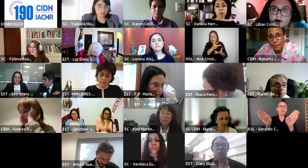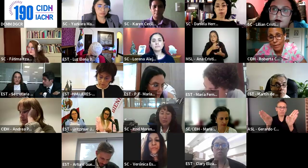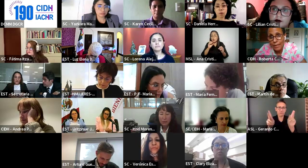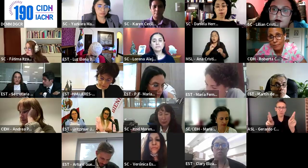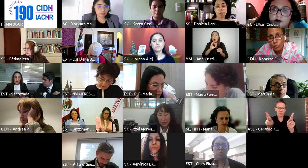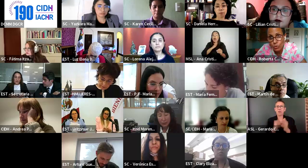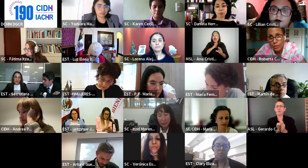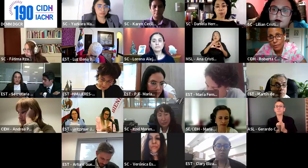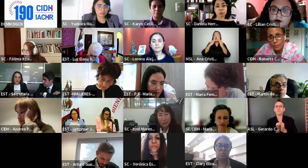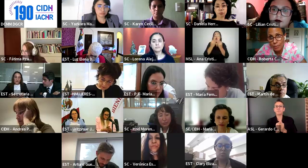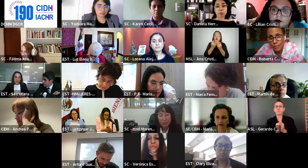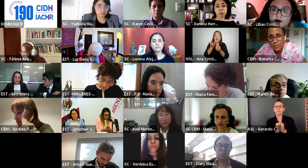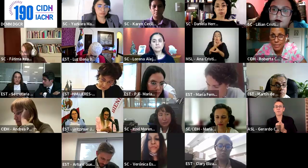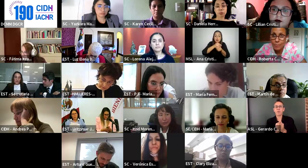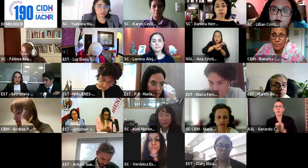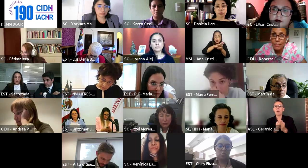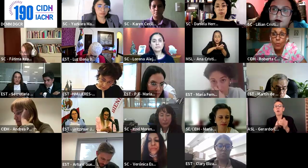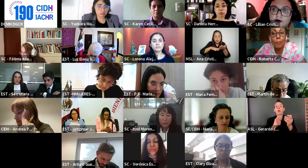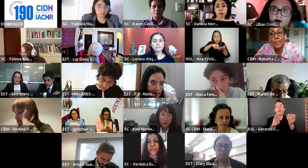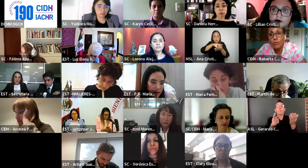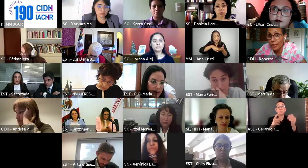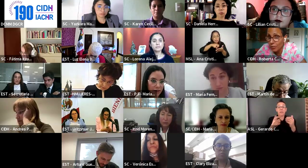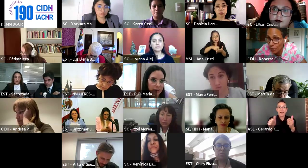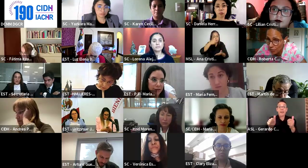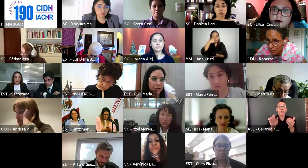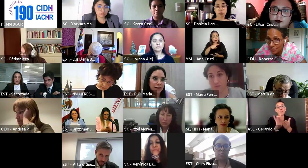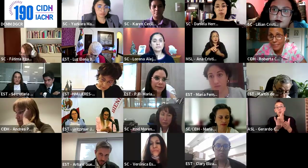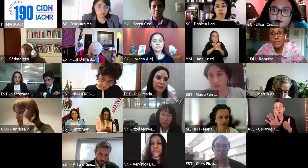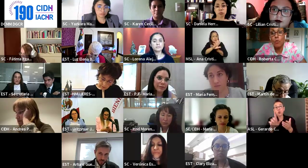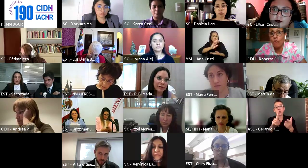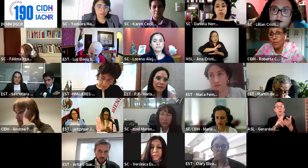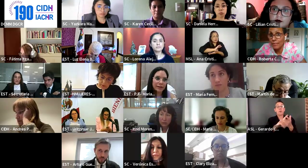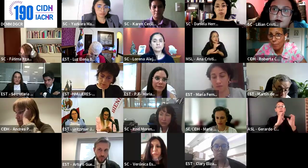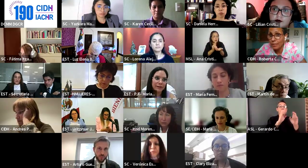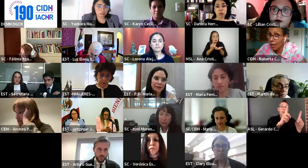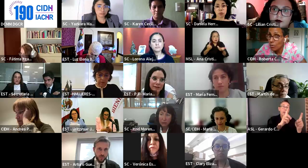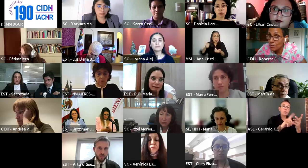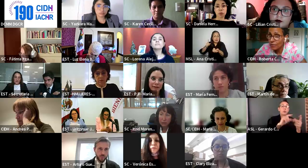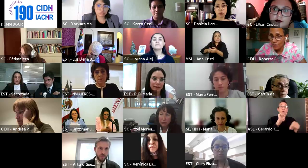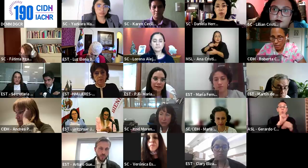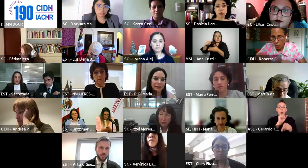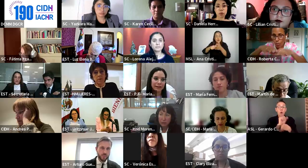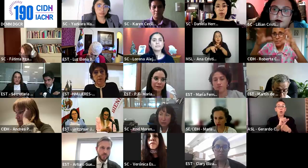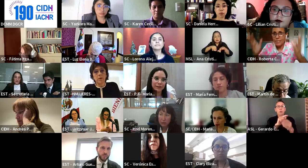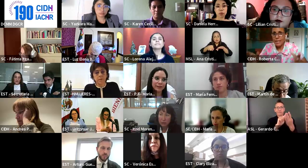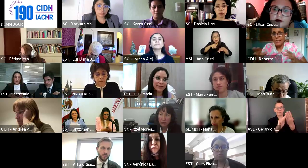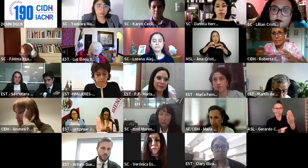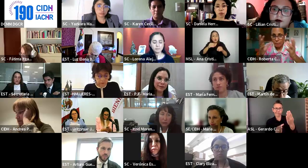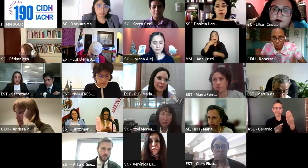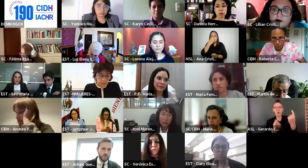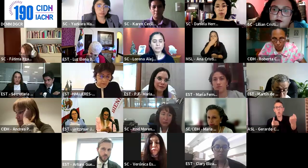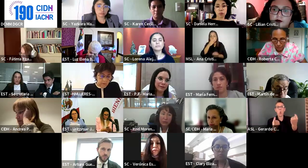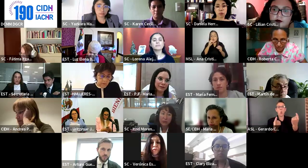for exclusion and discrimination experience in the workplace or in educational settings, or for example, in housing? What is